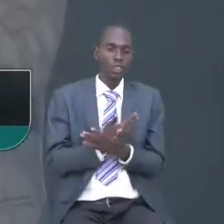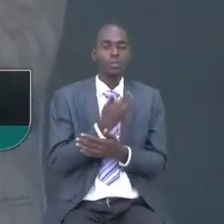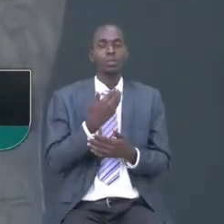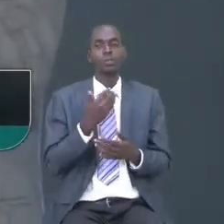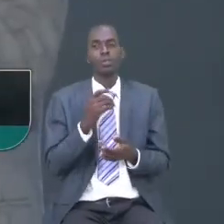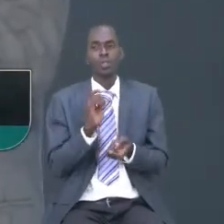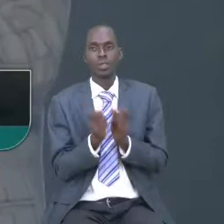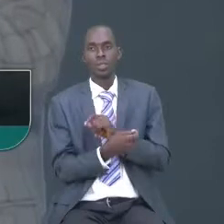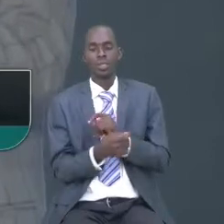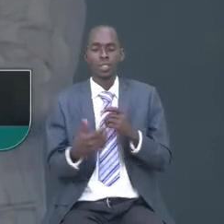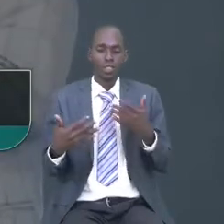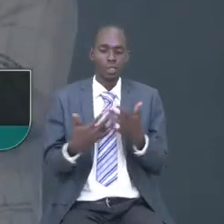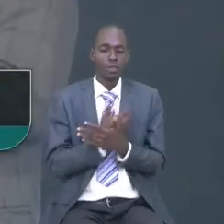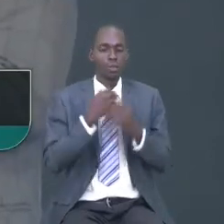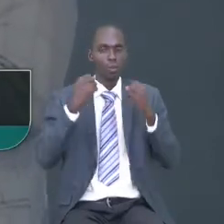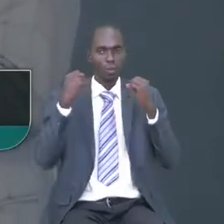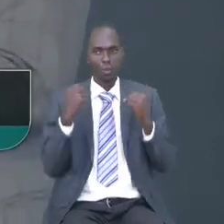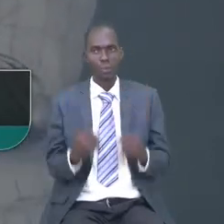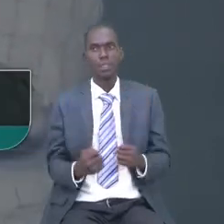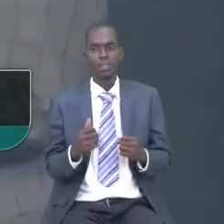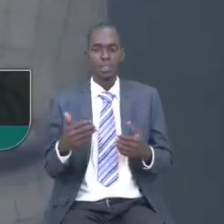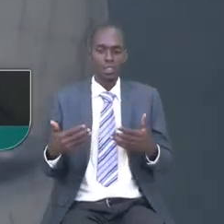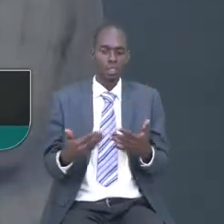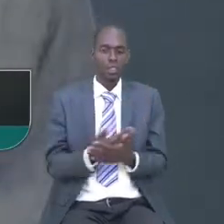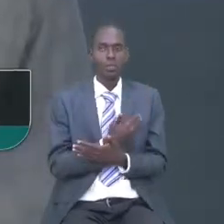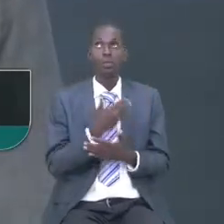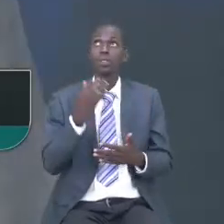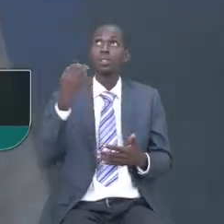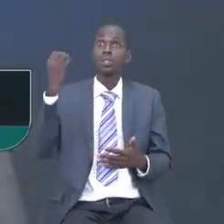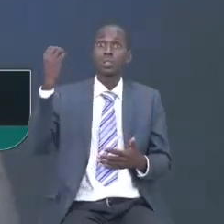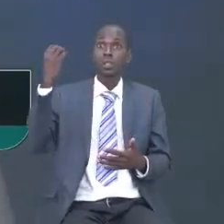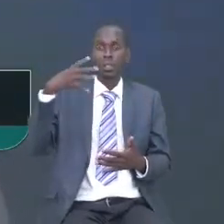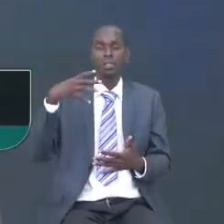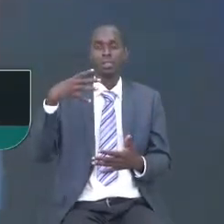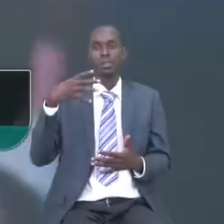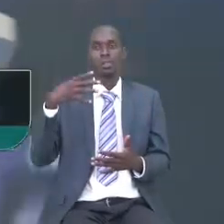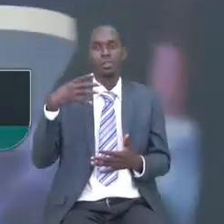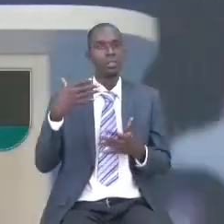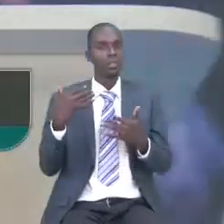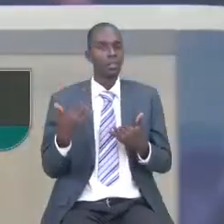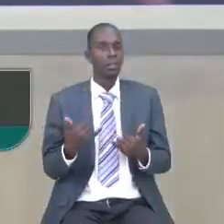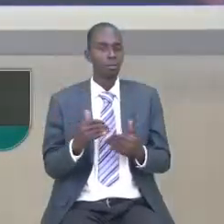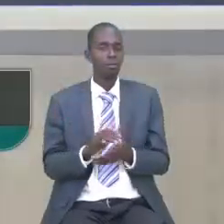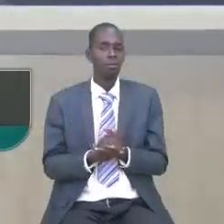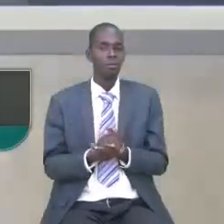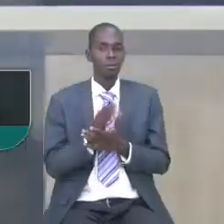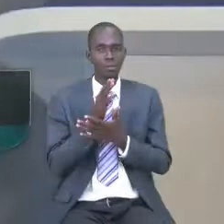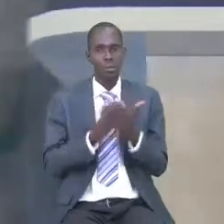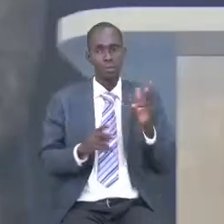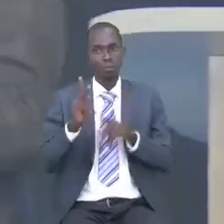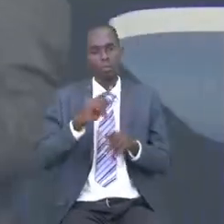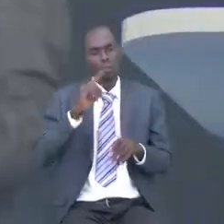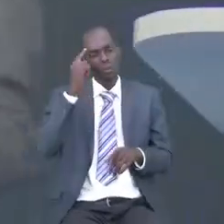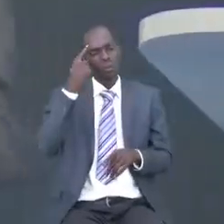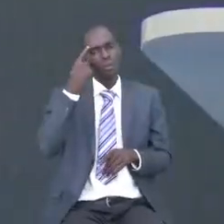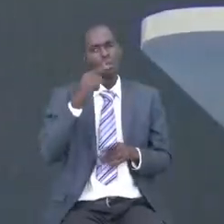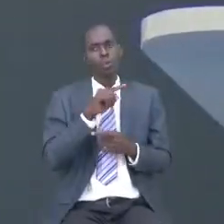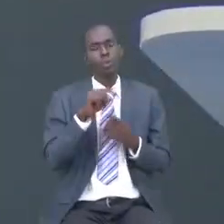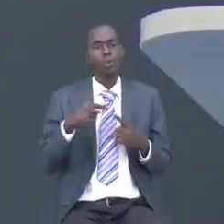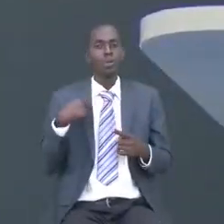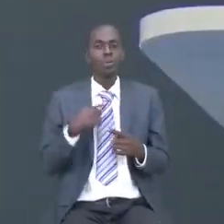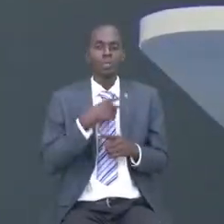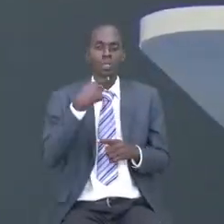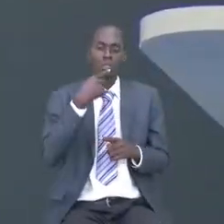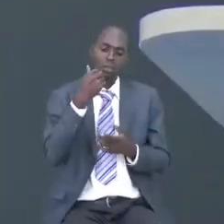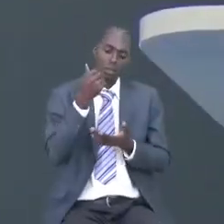new power, a new light. Now, some people think when we say amen,